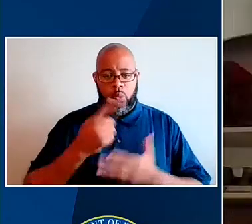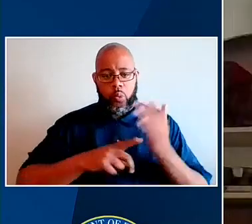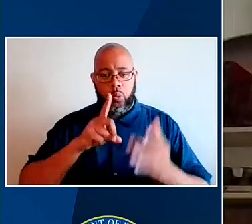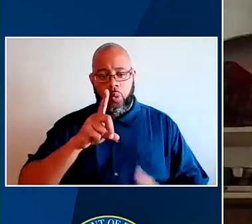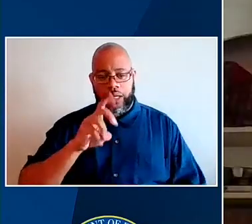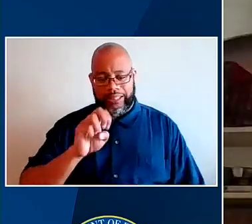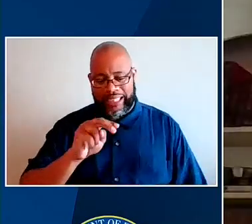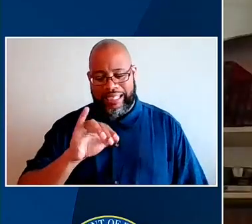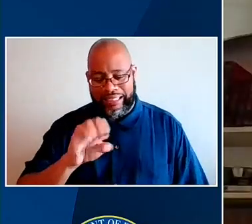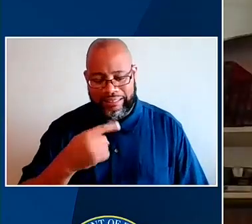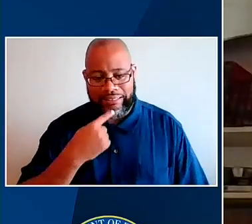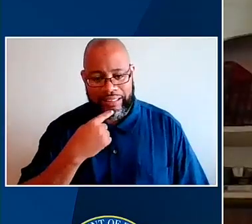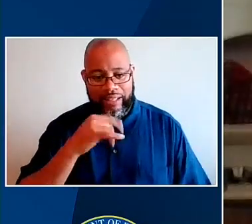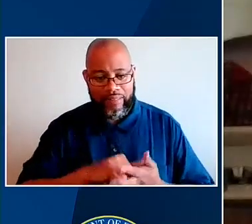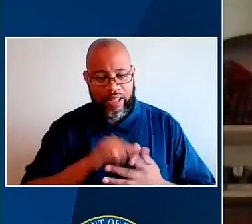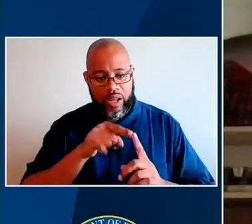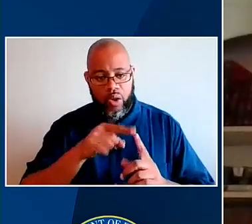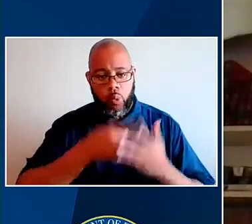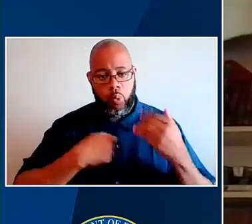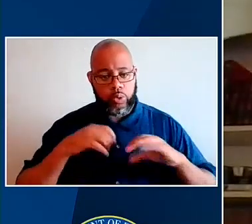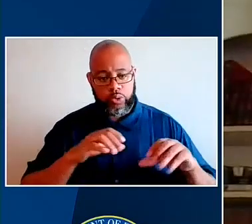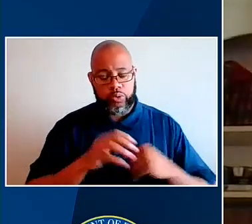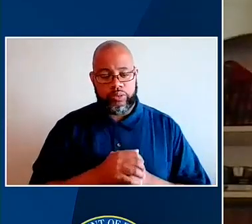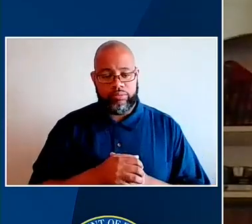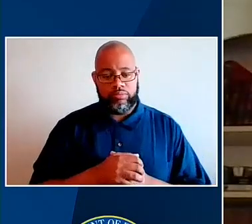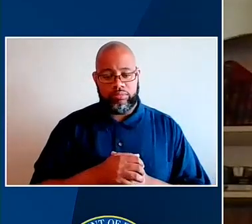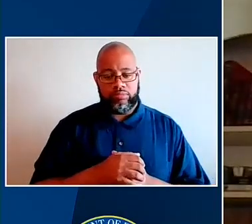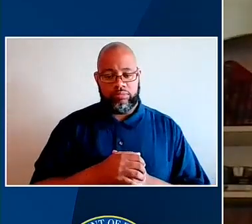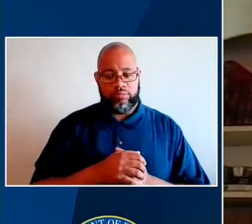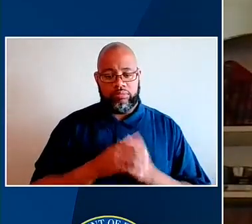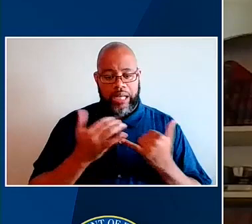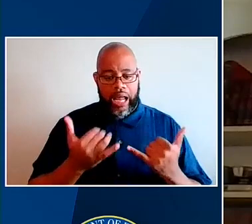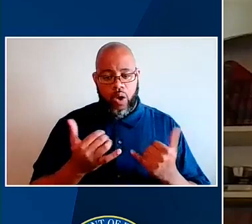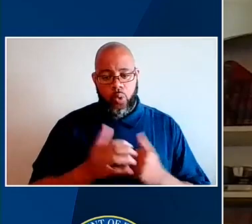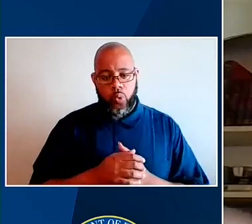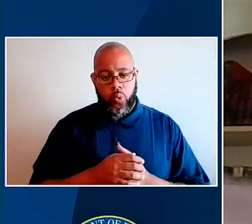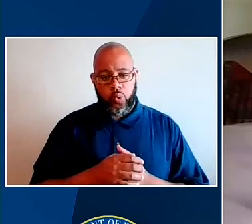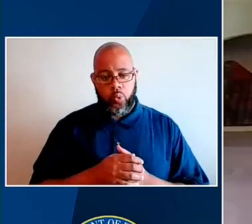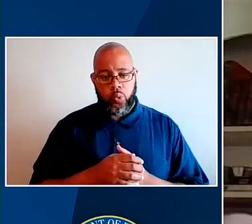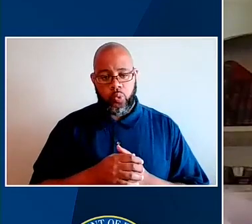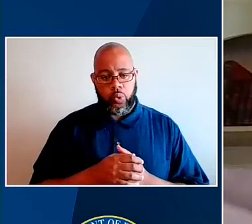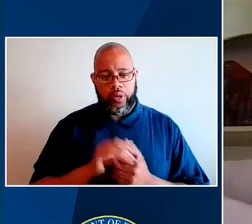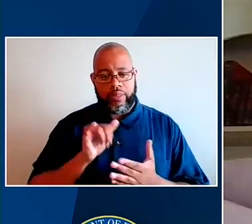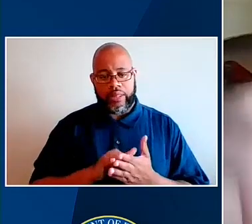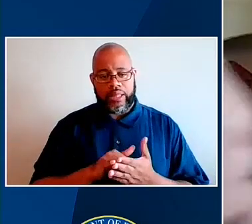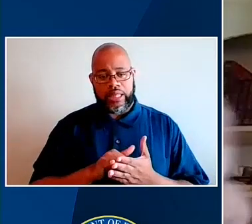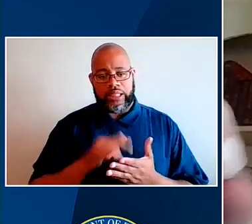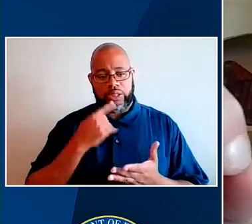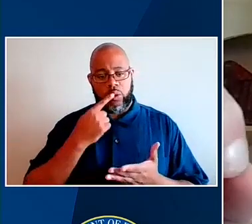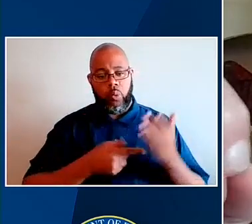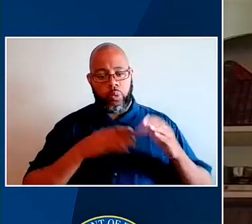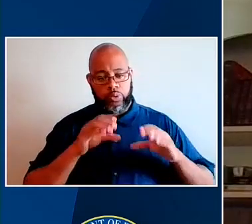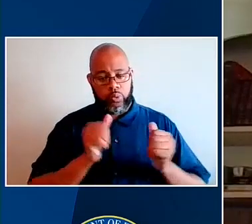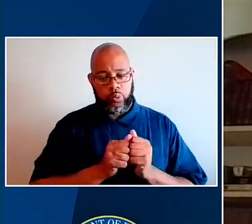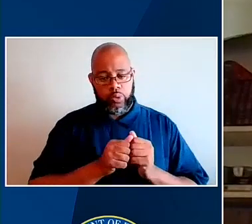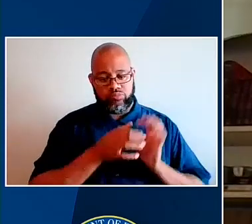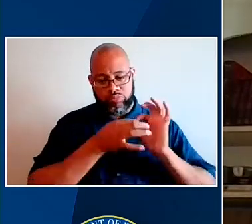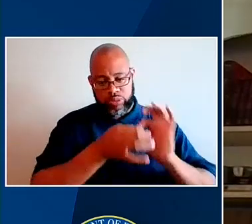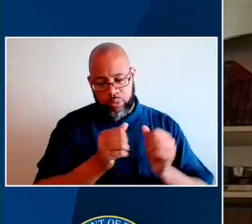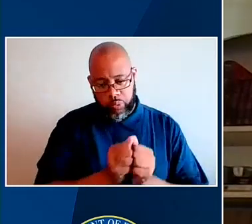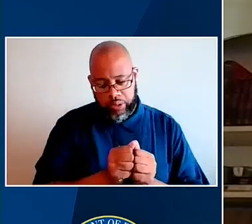Denise was saying was that what we're doing in M simply facilitates what we did back under C with respect